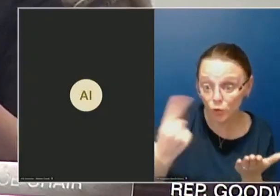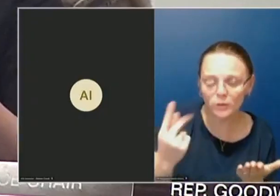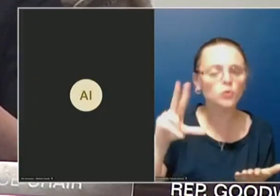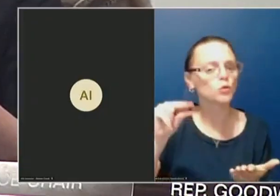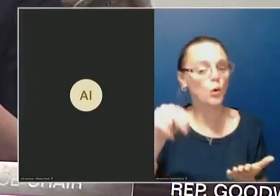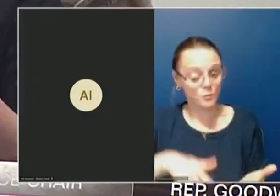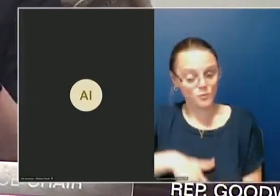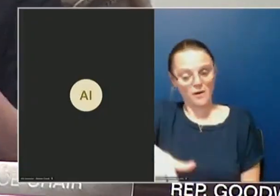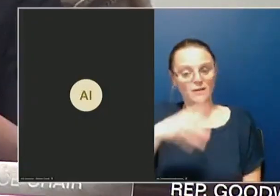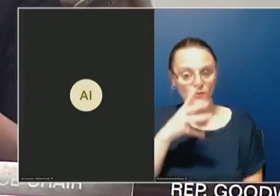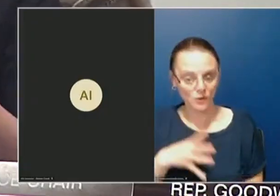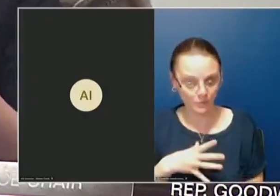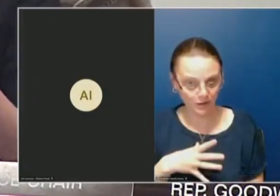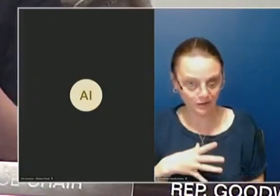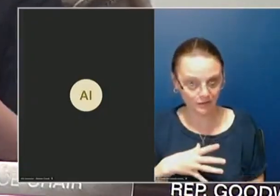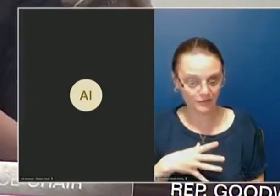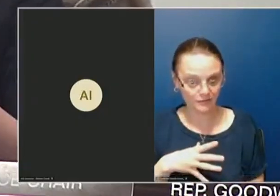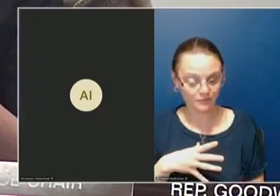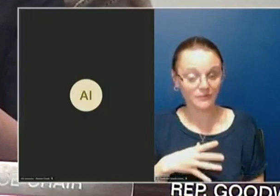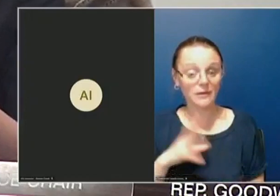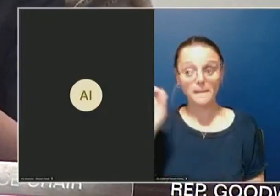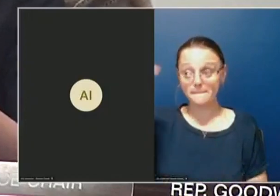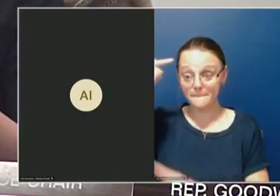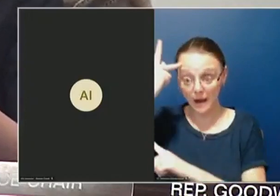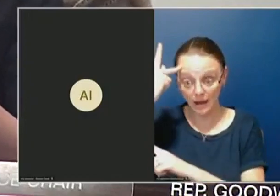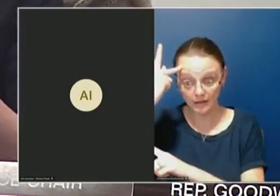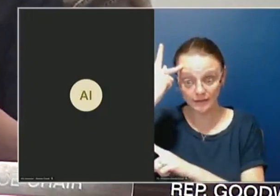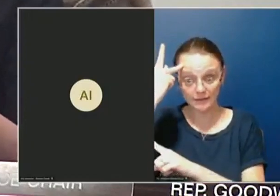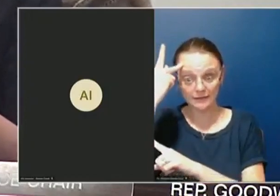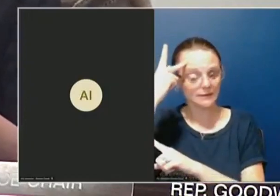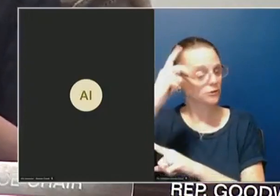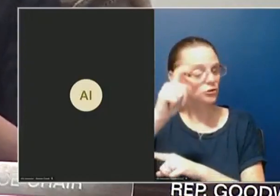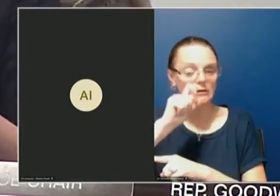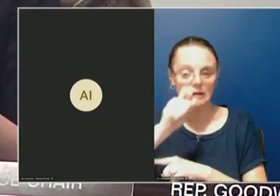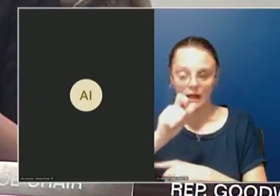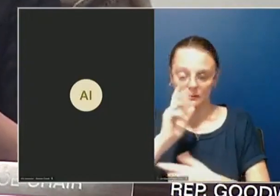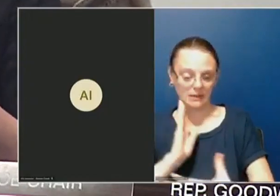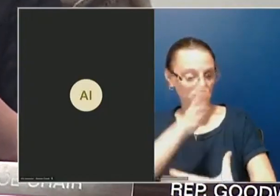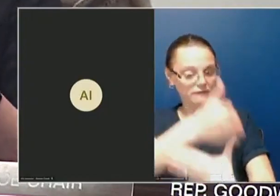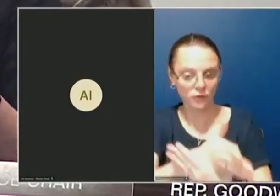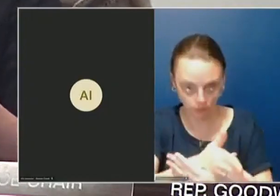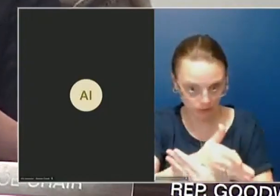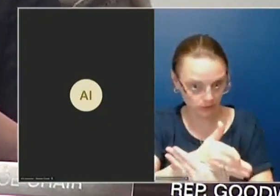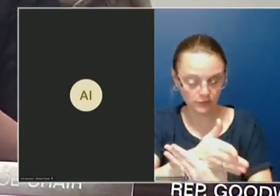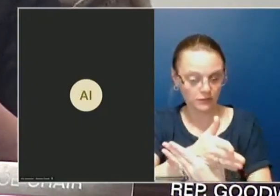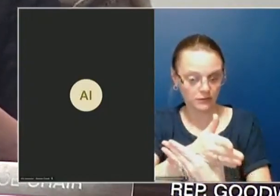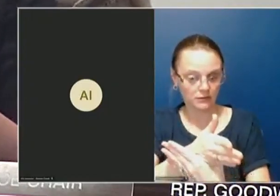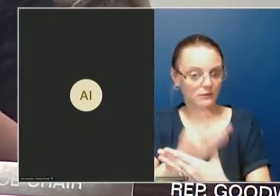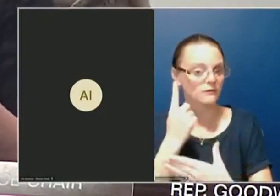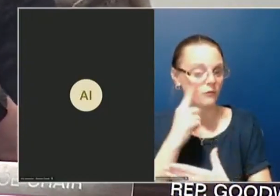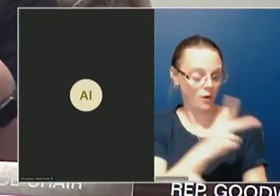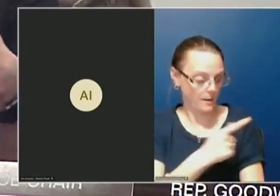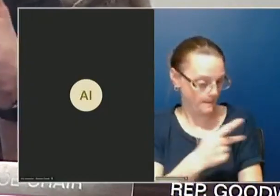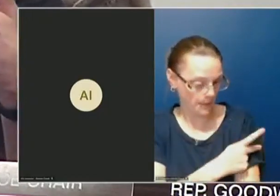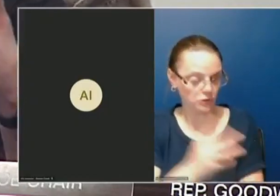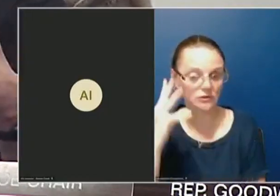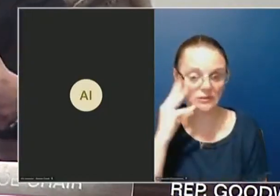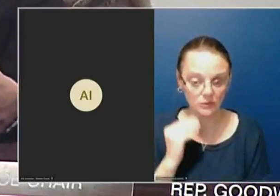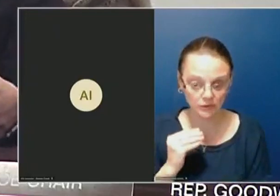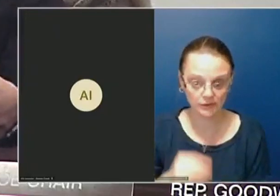harmed as a result of this. Politics does not belong in an exam room. I also want to address